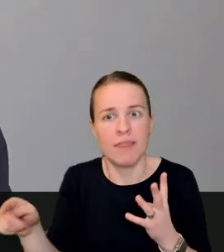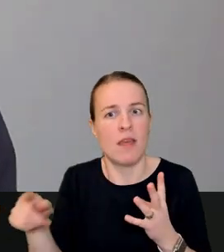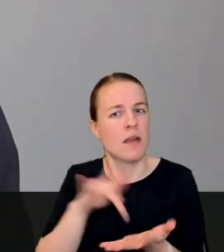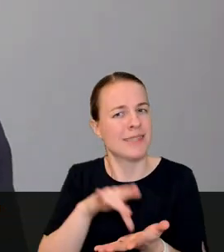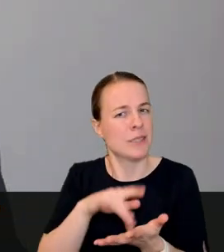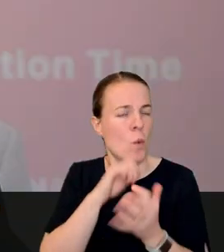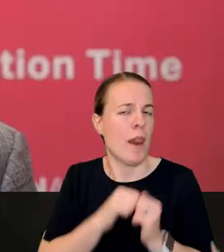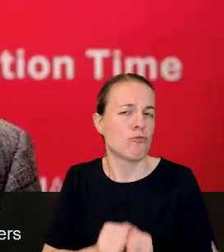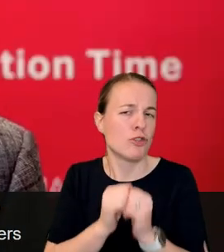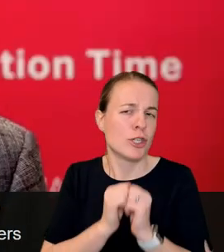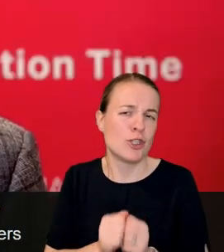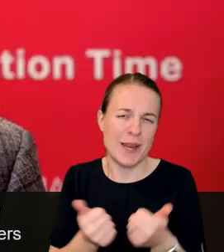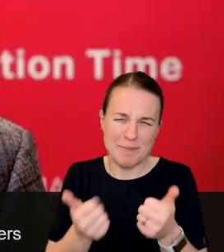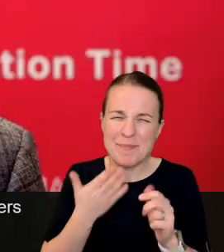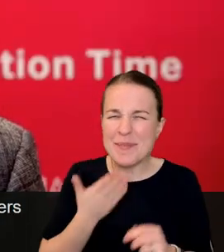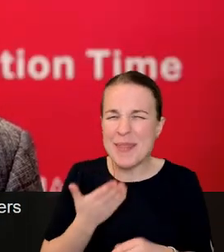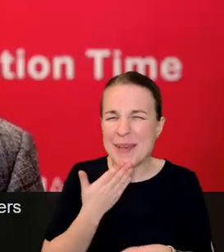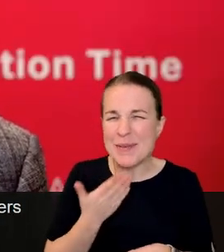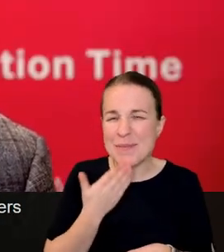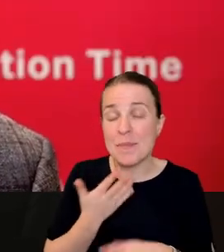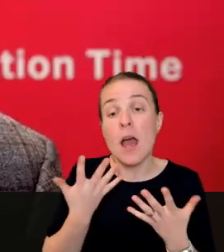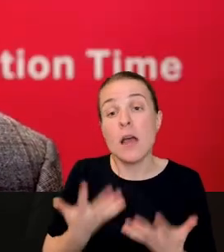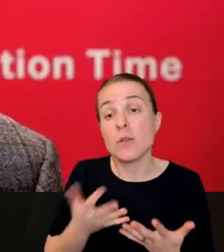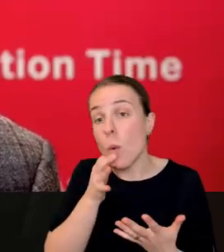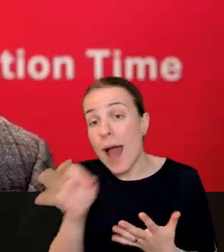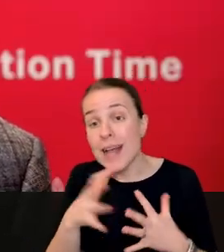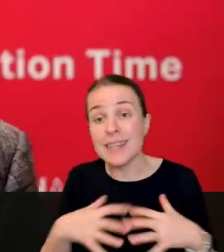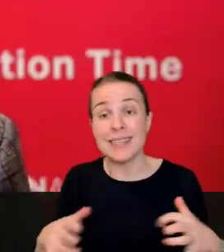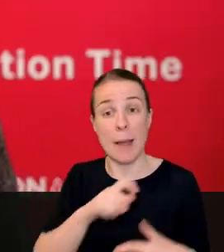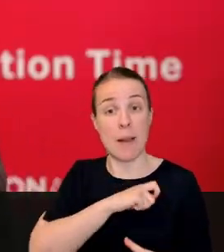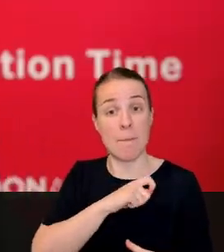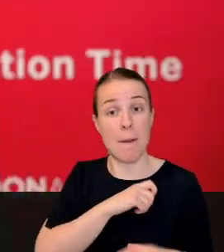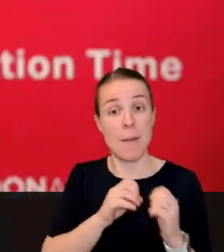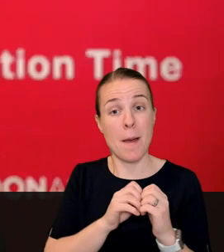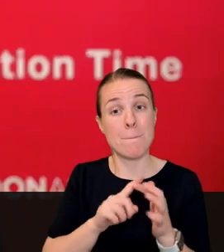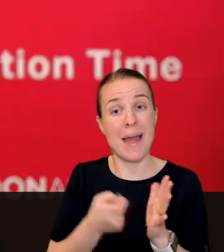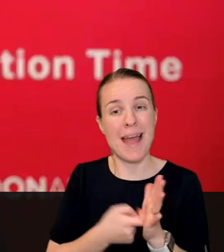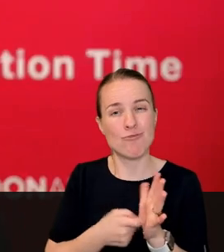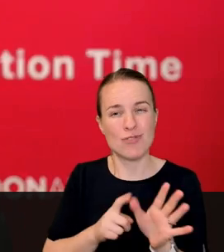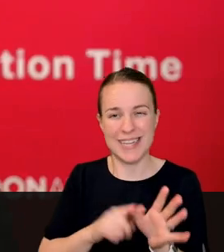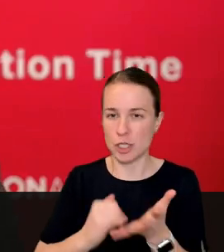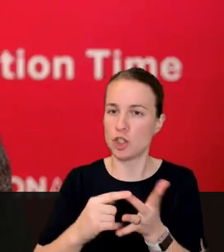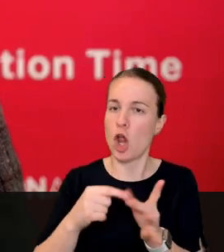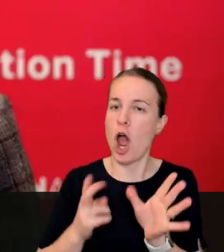Thank you. Can I ask Assembly Member Sean Berry to respond?